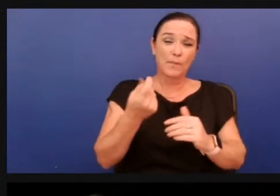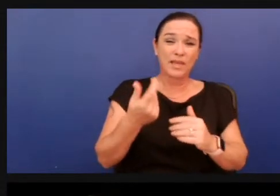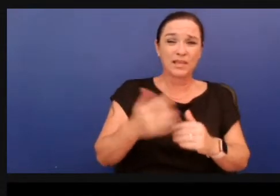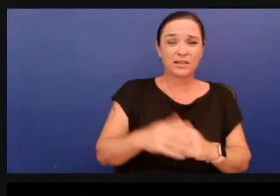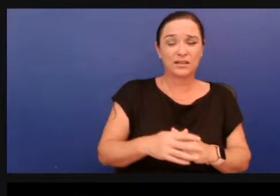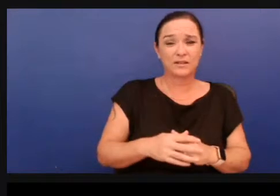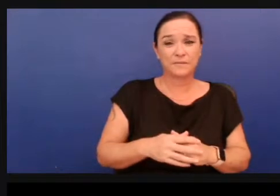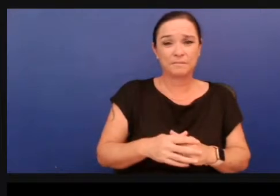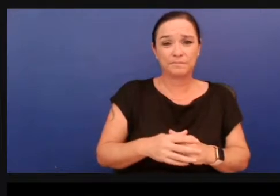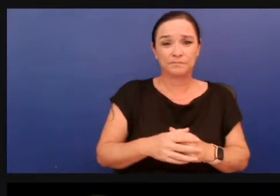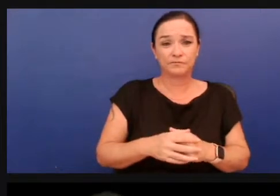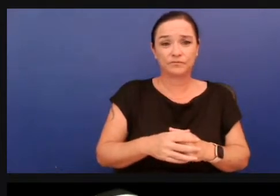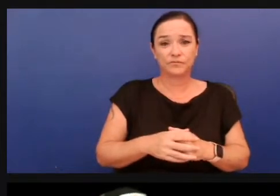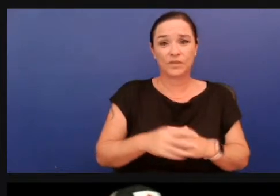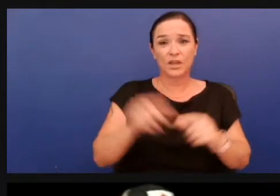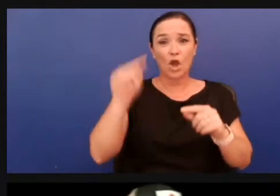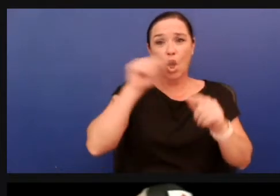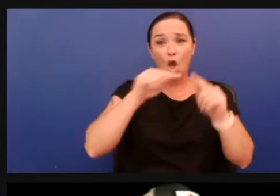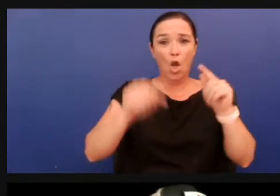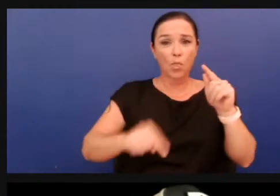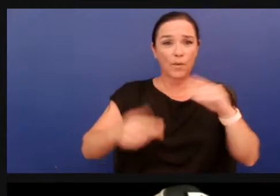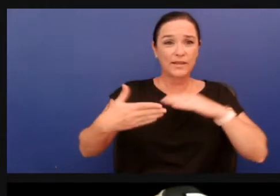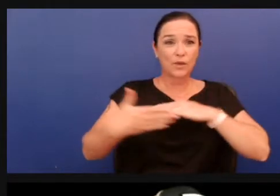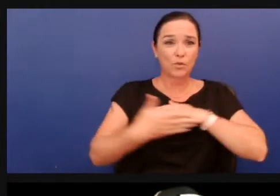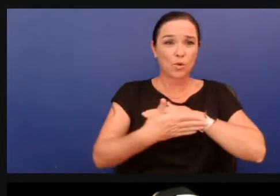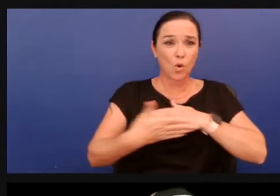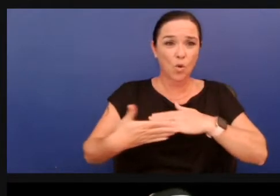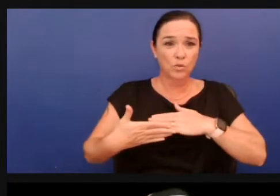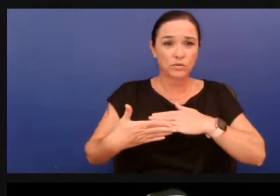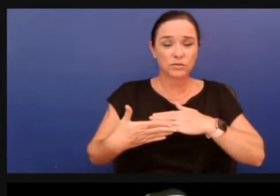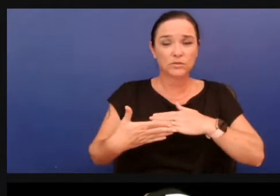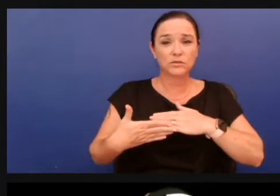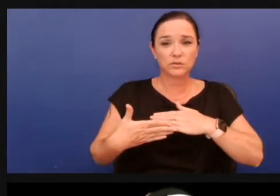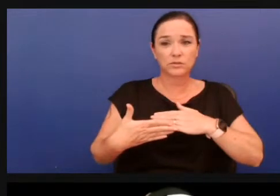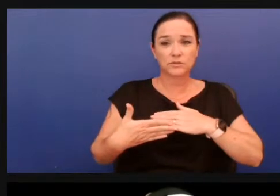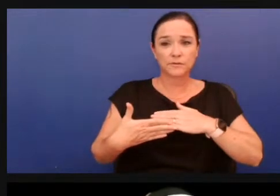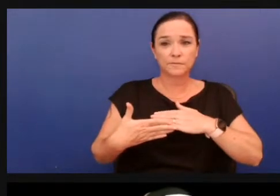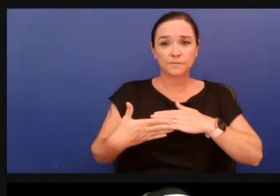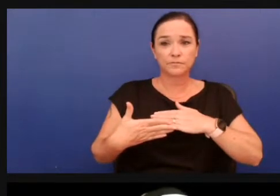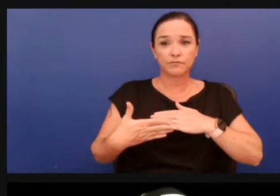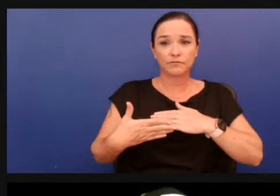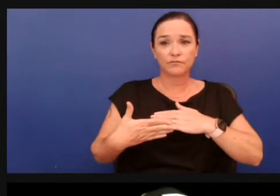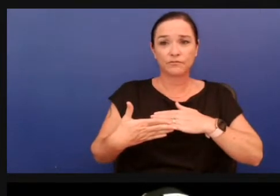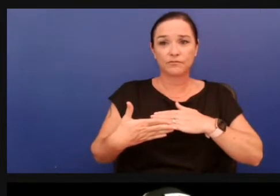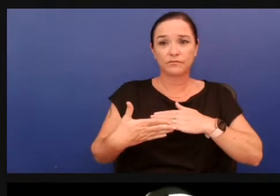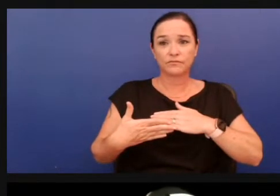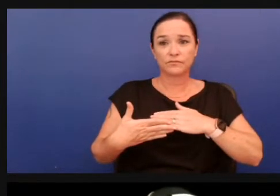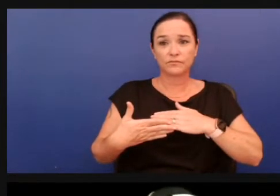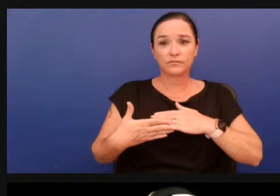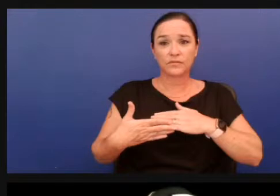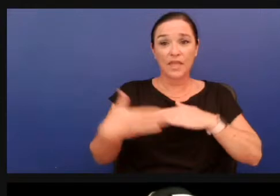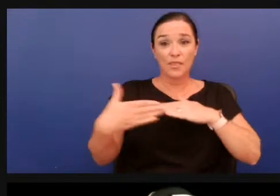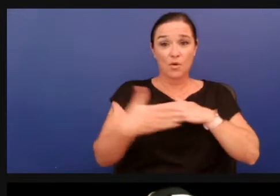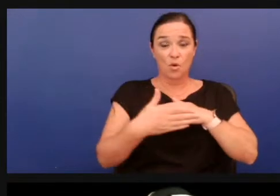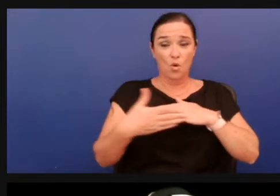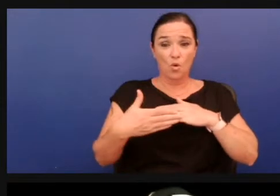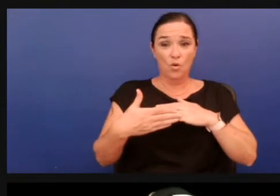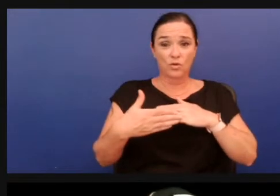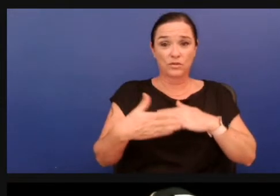We come all the way down to the coastline. Let me zoom it out so you can see a little bit more where we are. And all the way down here at the coastline at